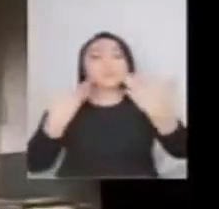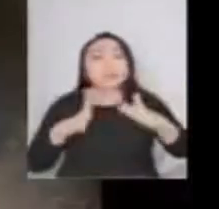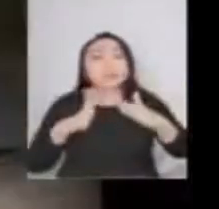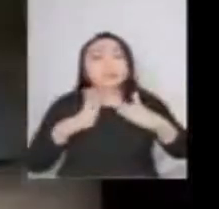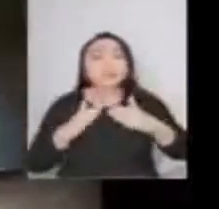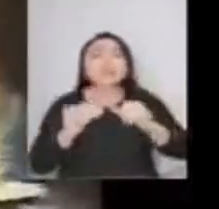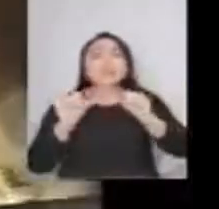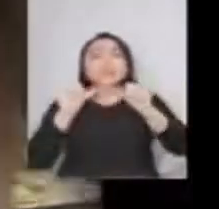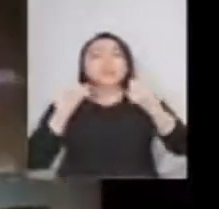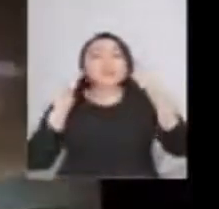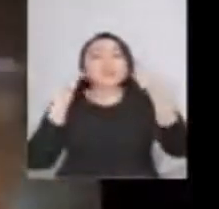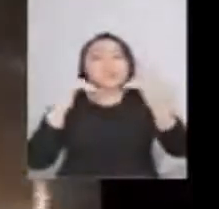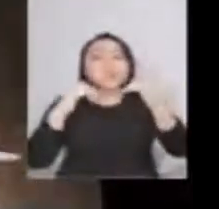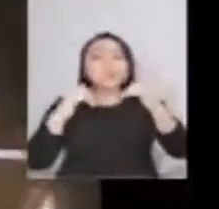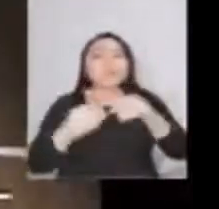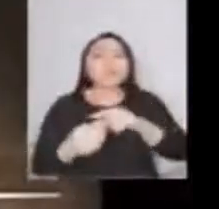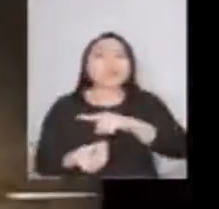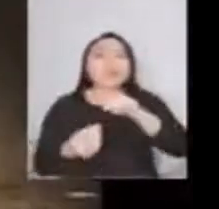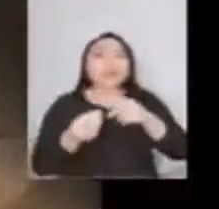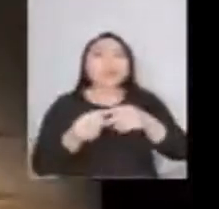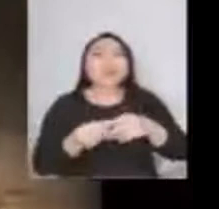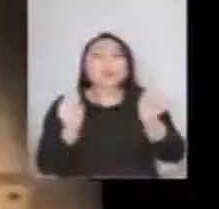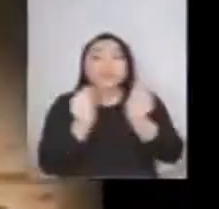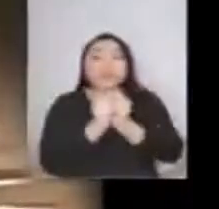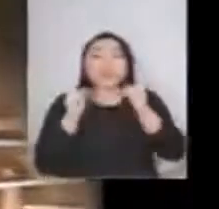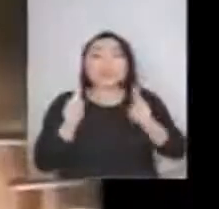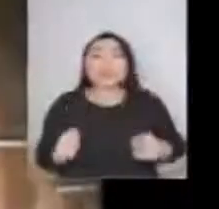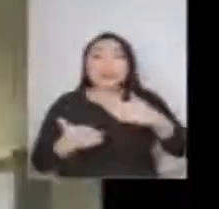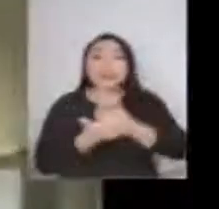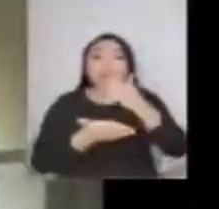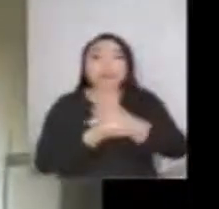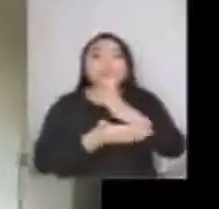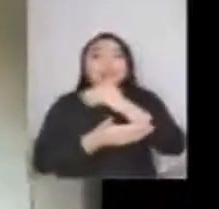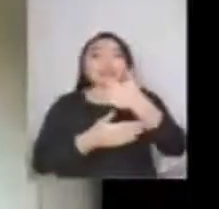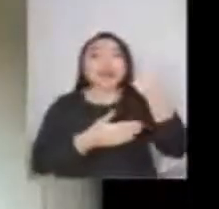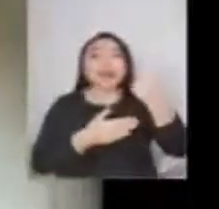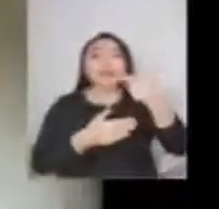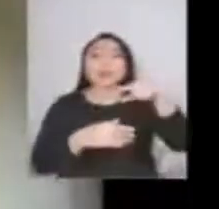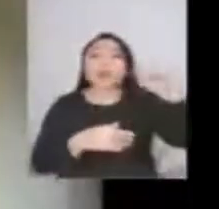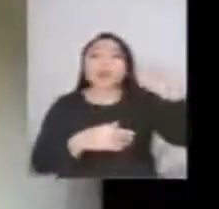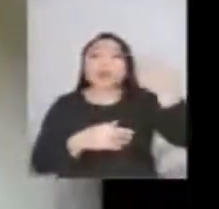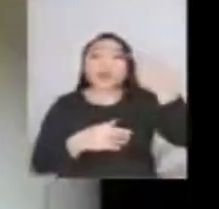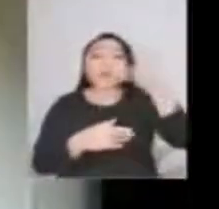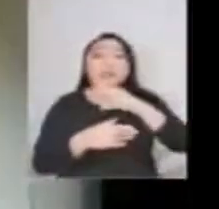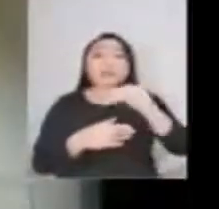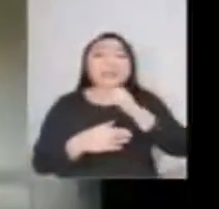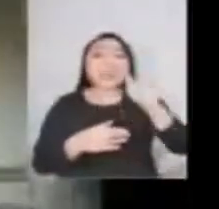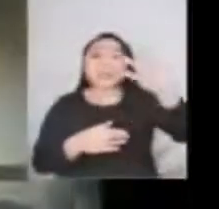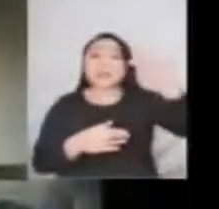leave benefit of 2 months with full pay for women who undergo surgery caused by gynecological